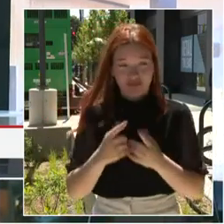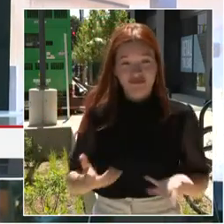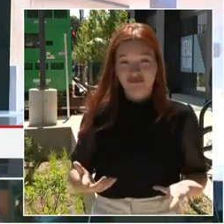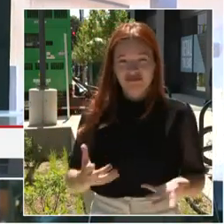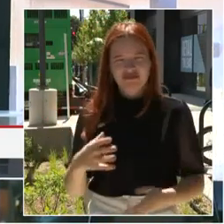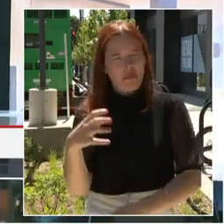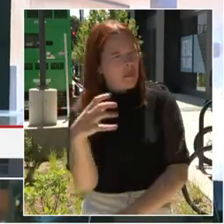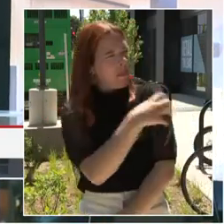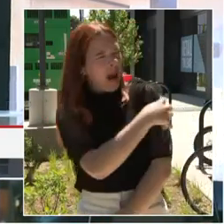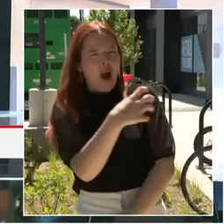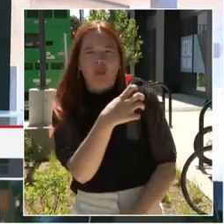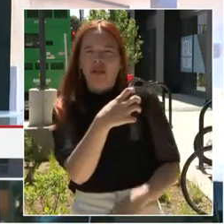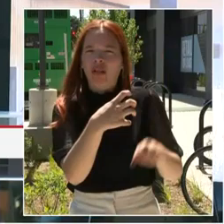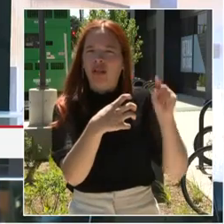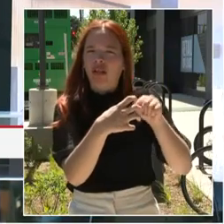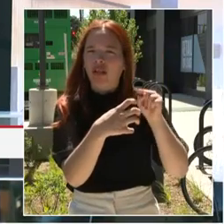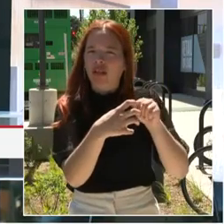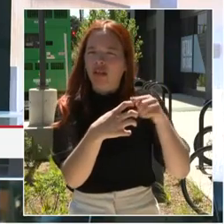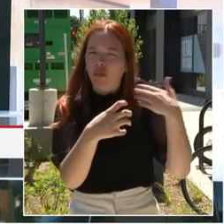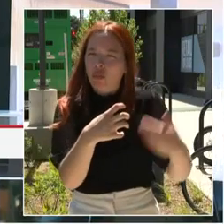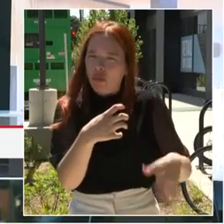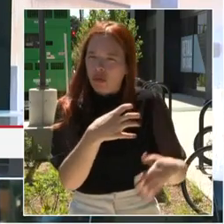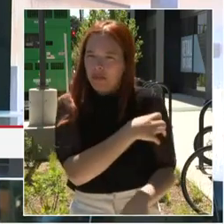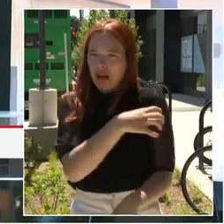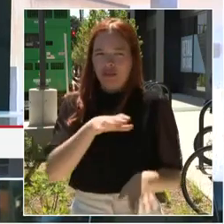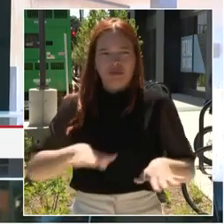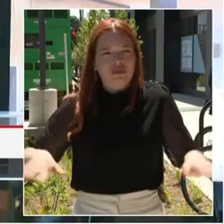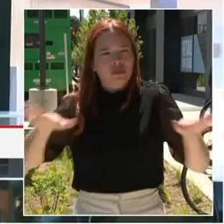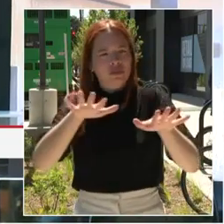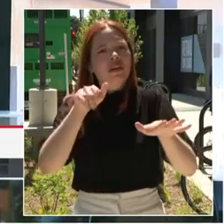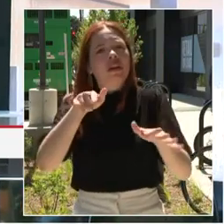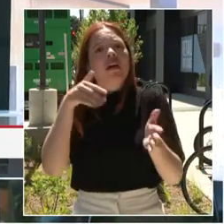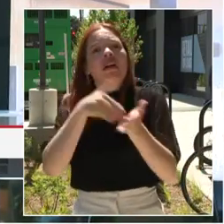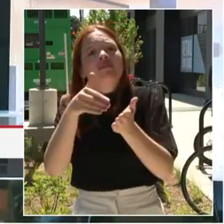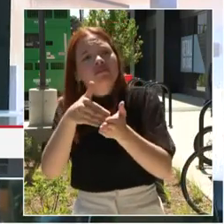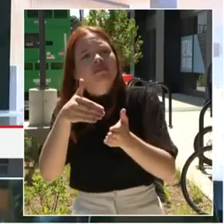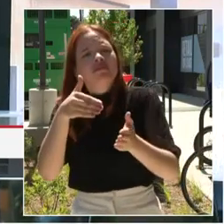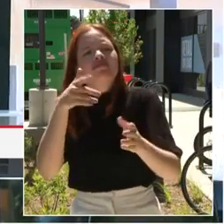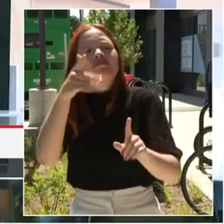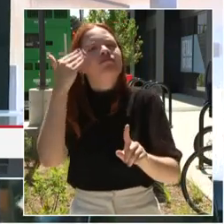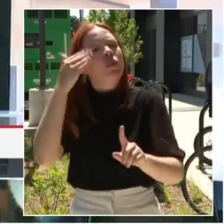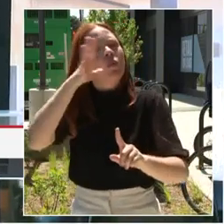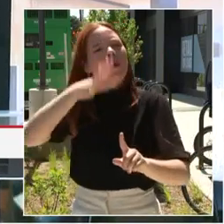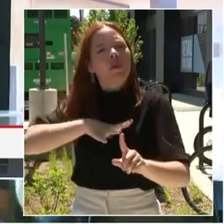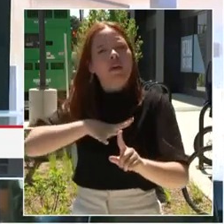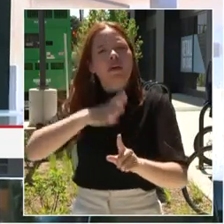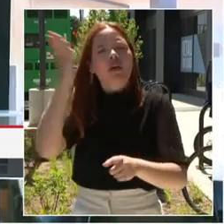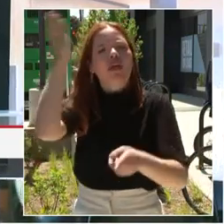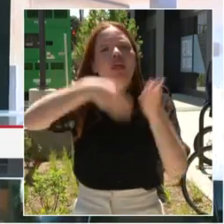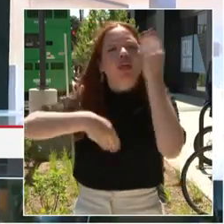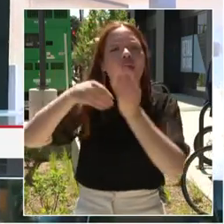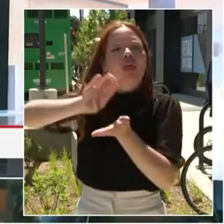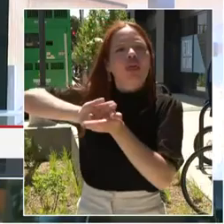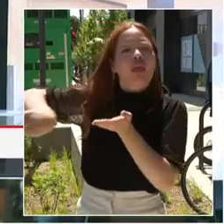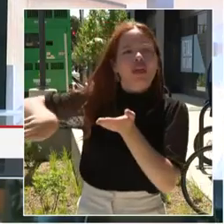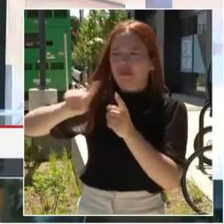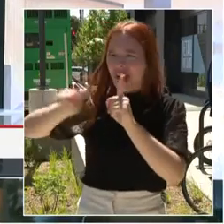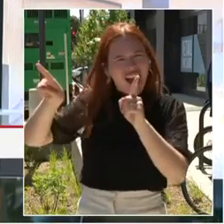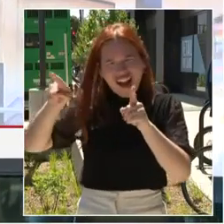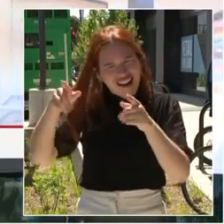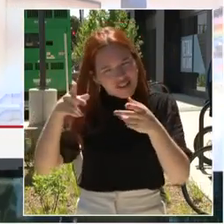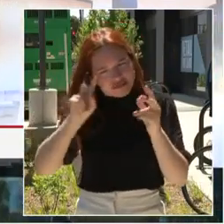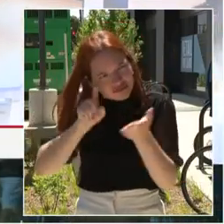Too often, women get overlooked. And your mayor,